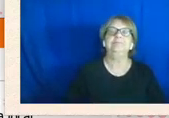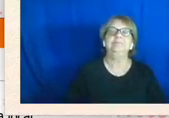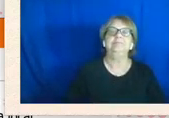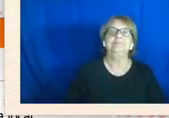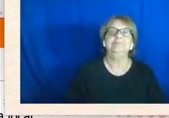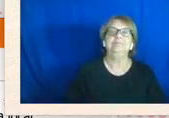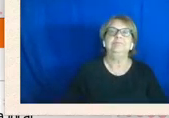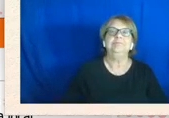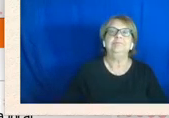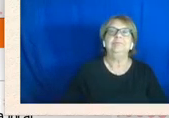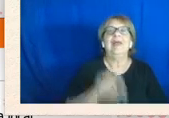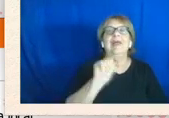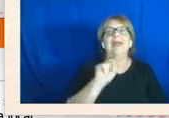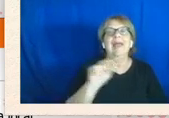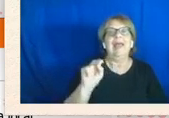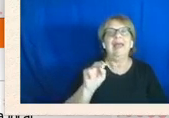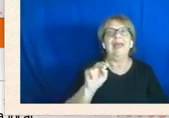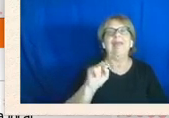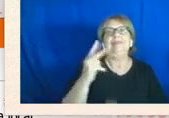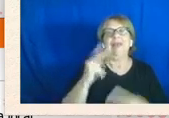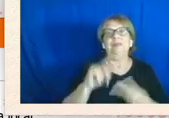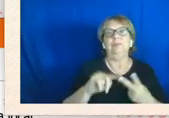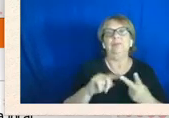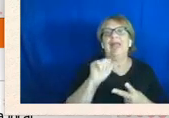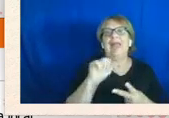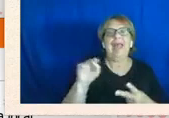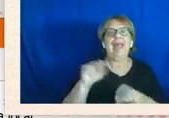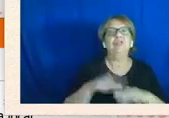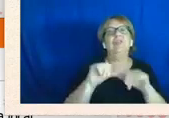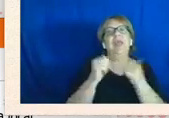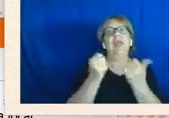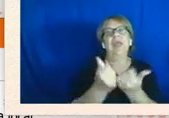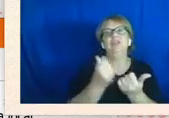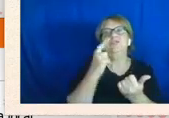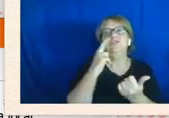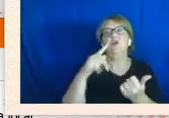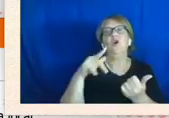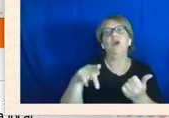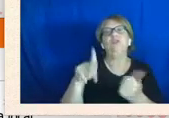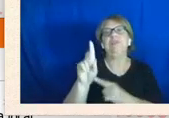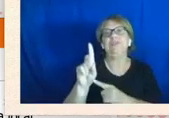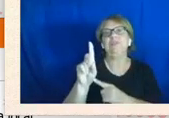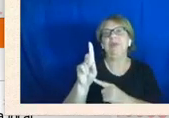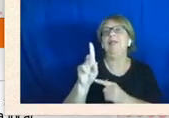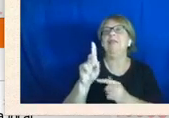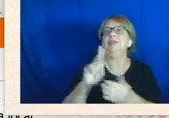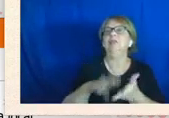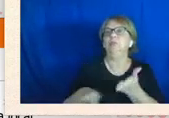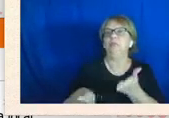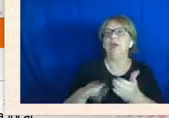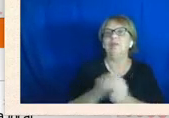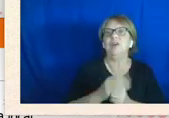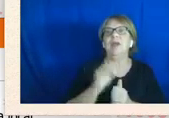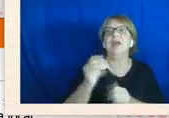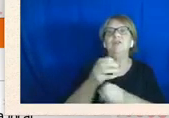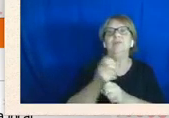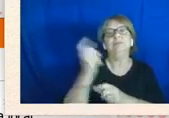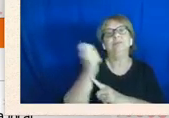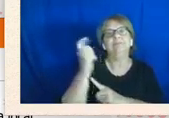And here's the second one. So Anne is on the Agency for Persons with Disabilities waiver and also receives Social Security disability